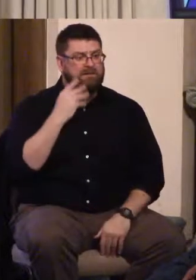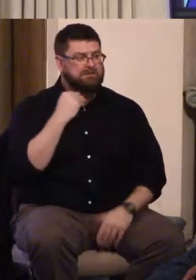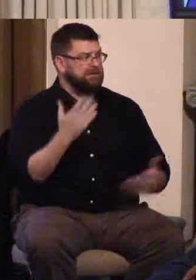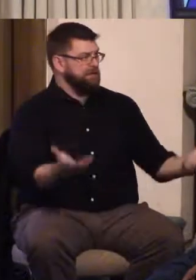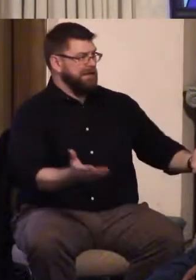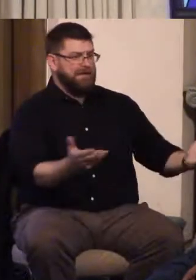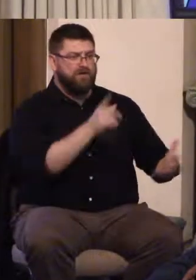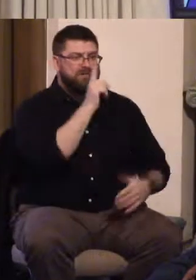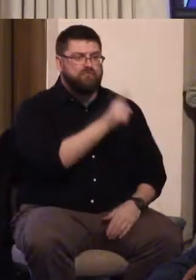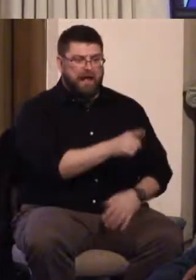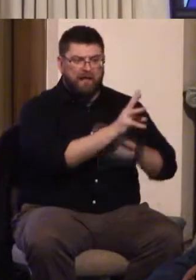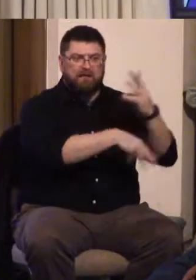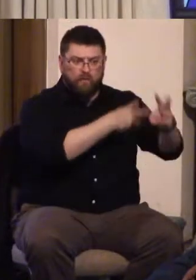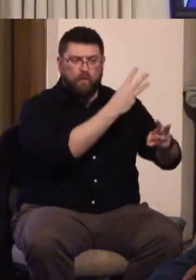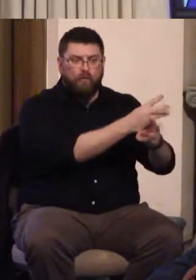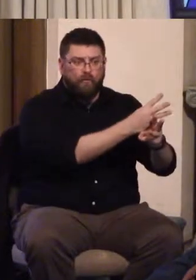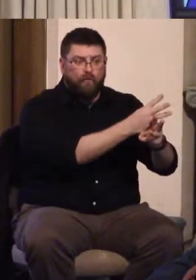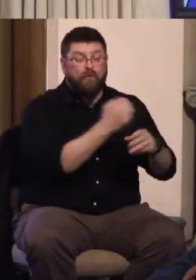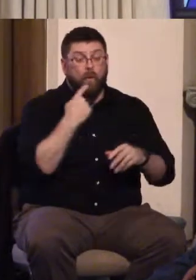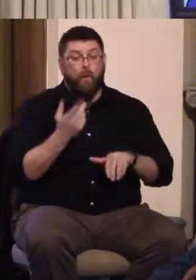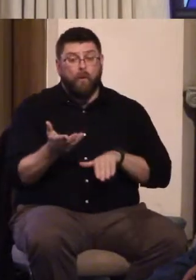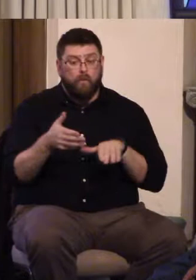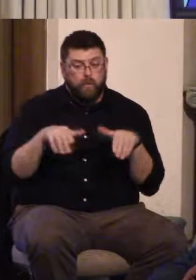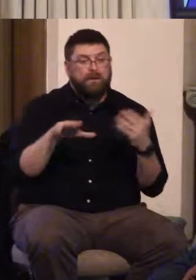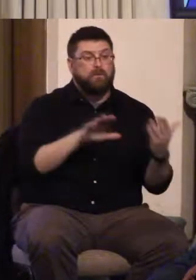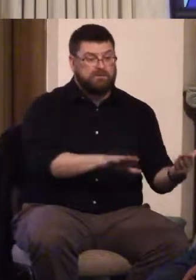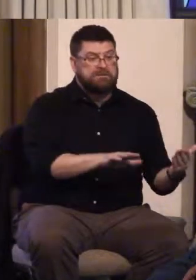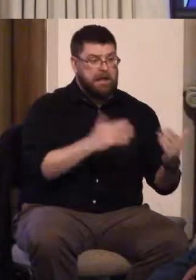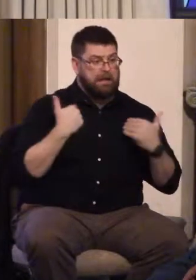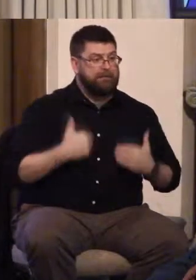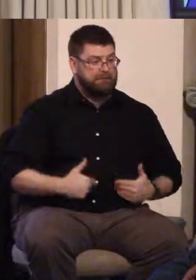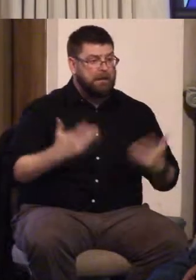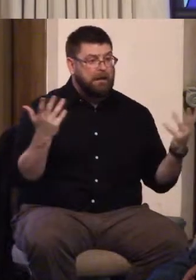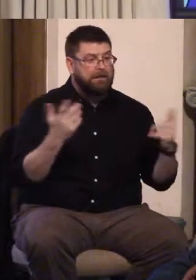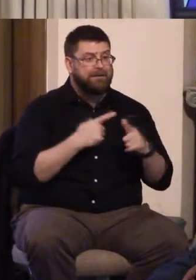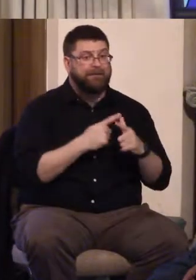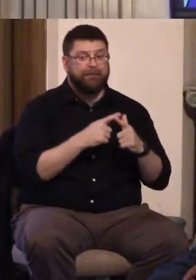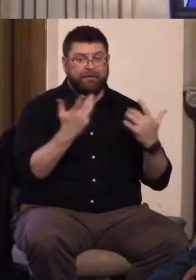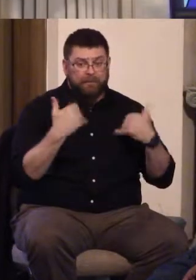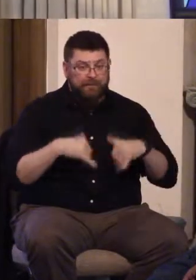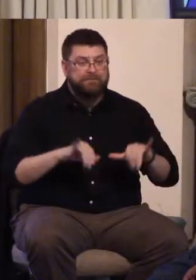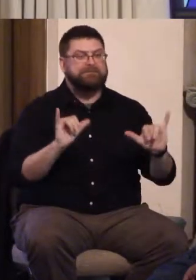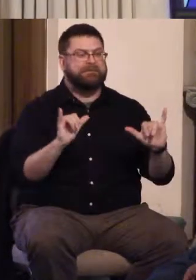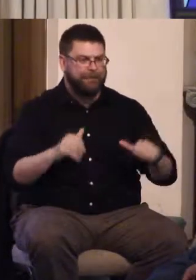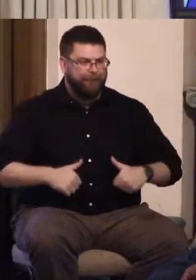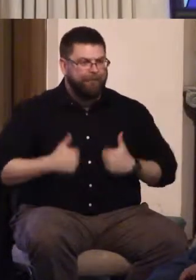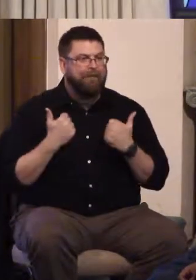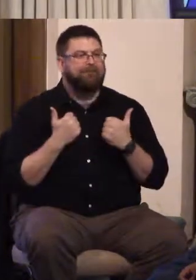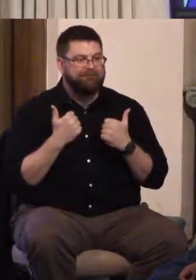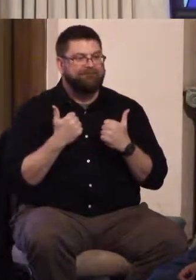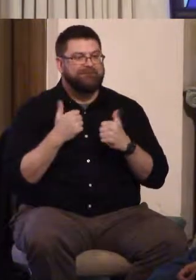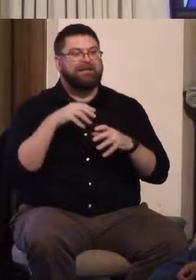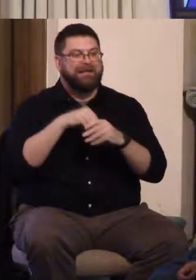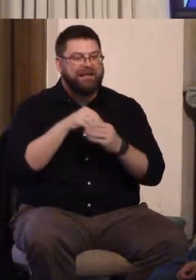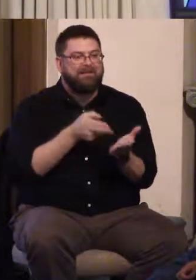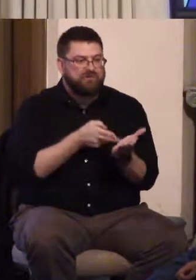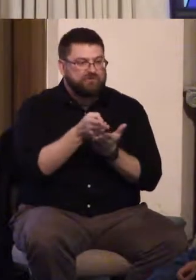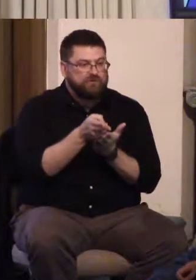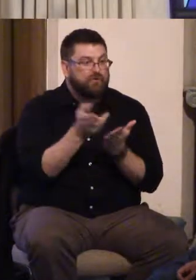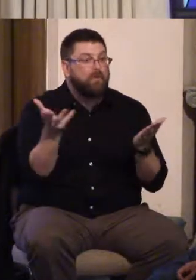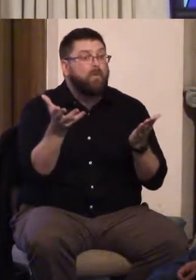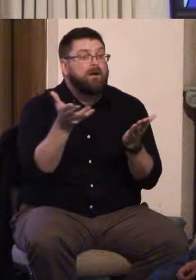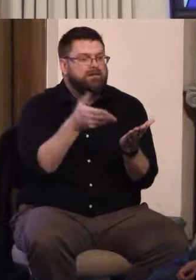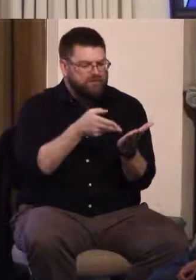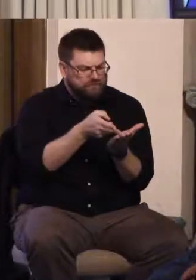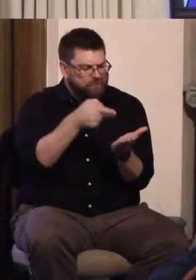it in this physical world reality, or we're going to die to these physical bodies, and we're still going to be living in the truth,